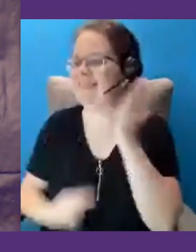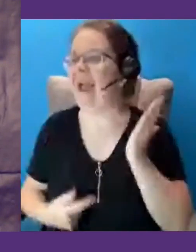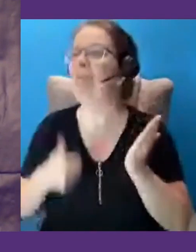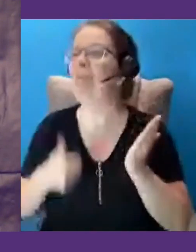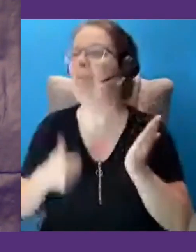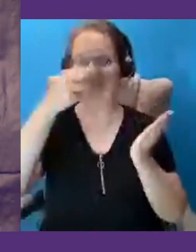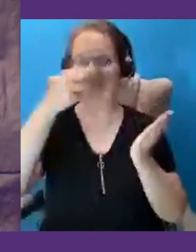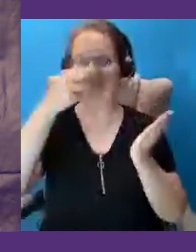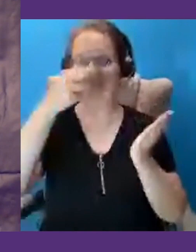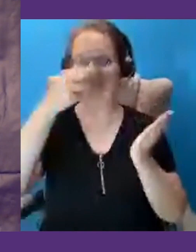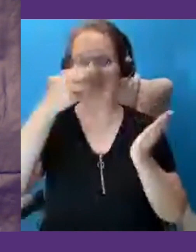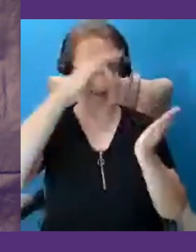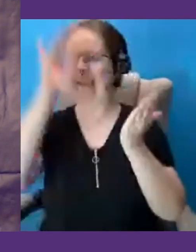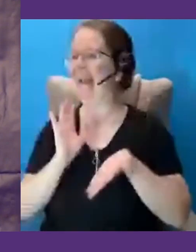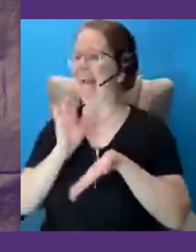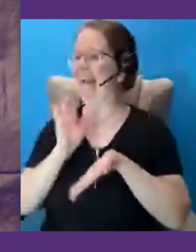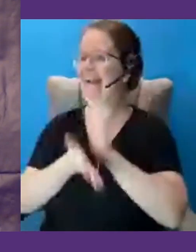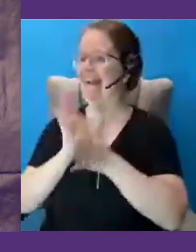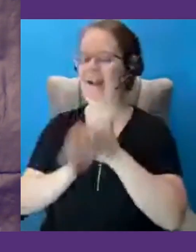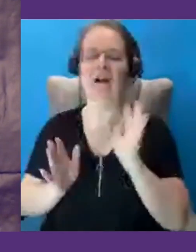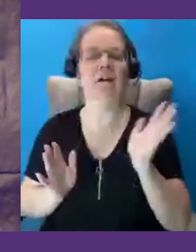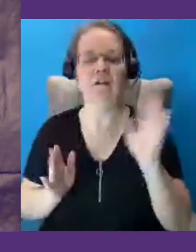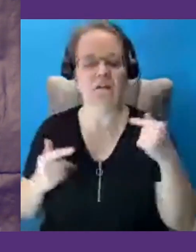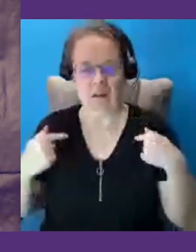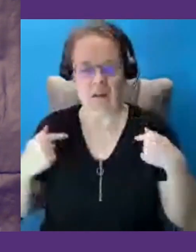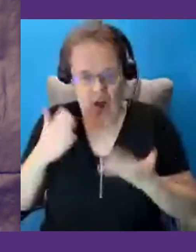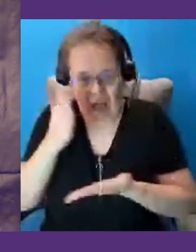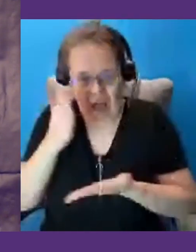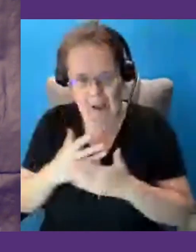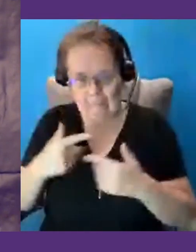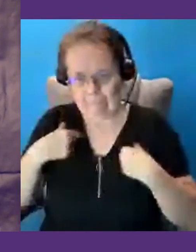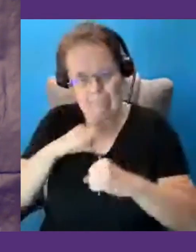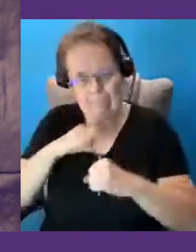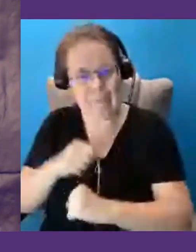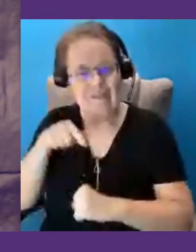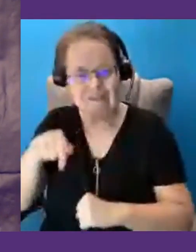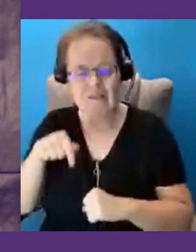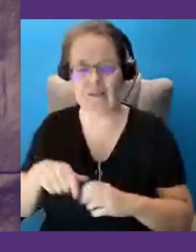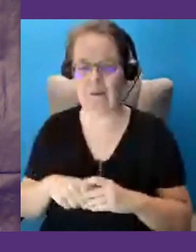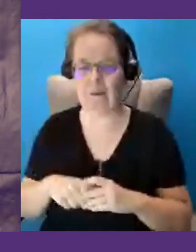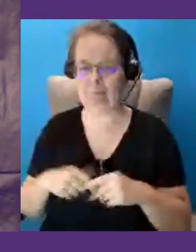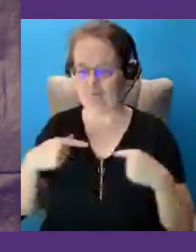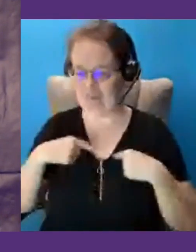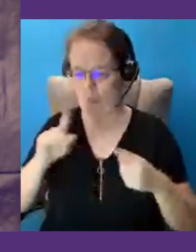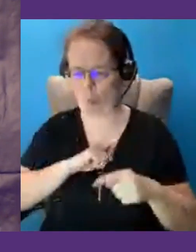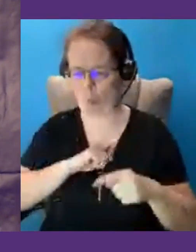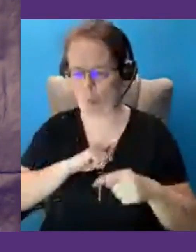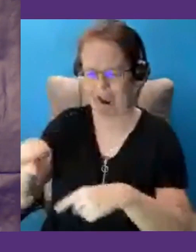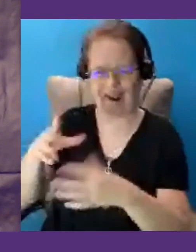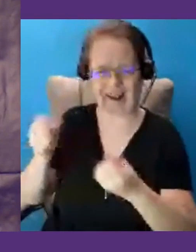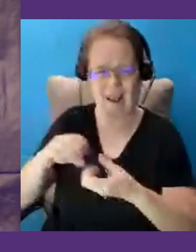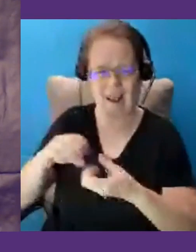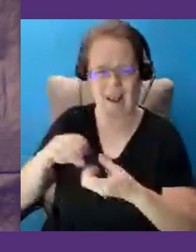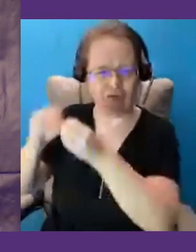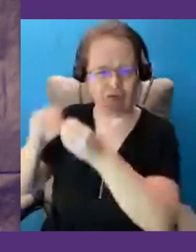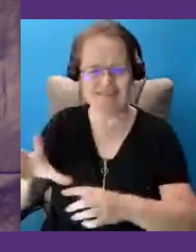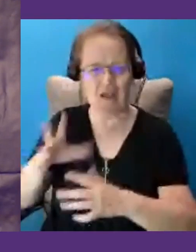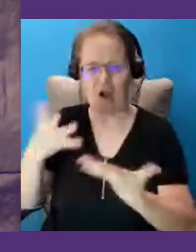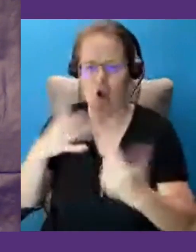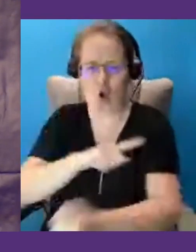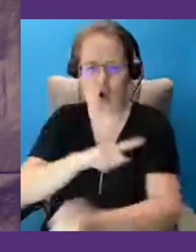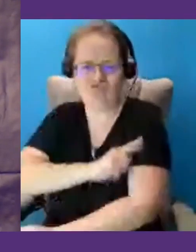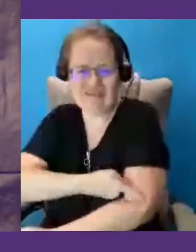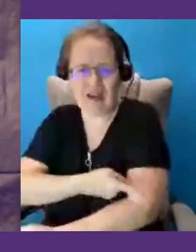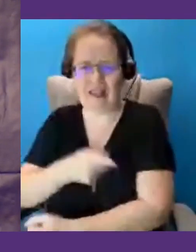we're finding for News UK, because of the creativity, the resilience, the empathy are just some of the